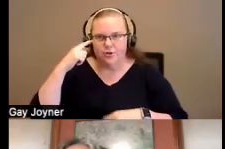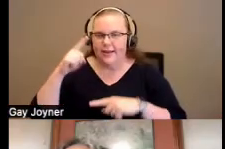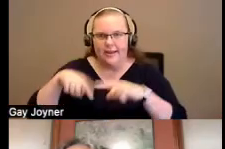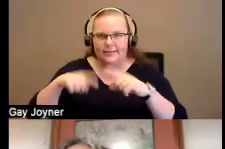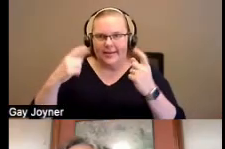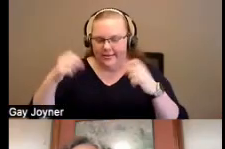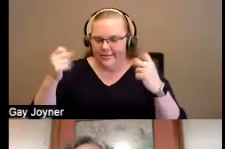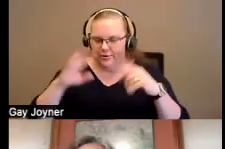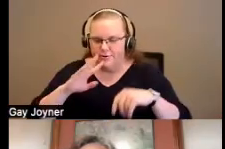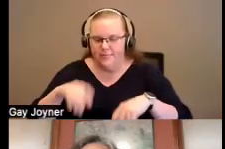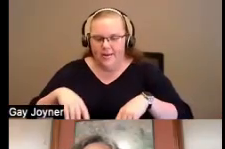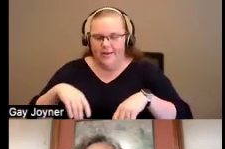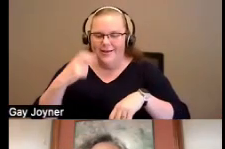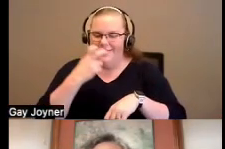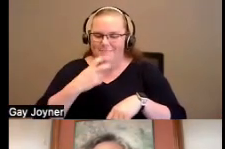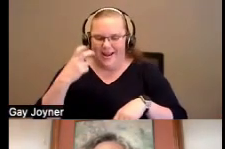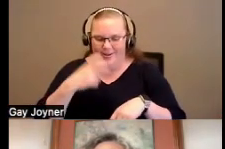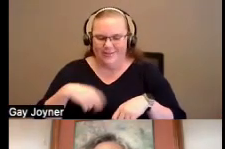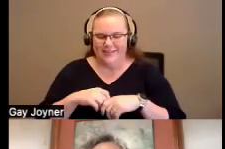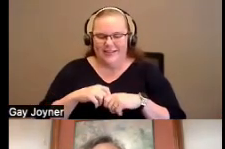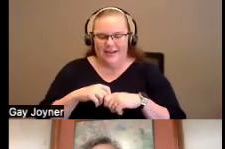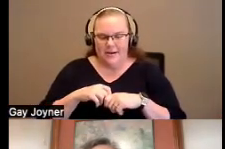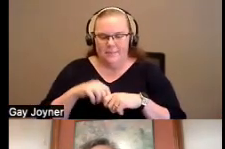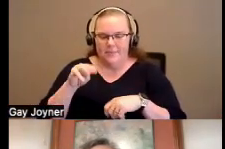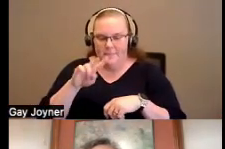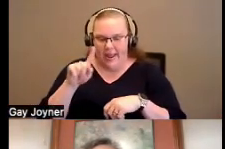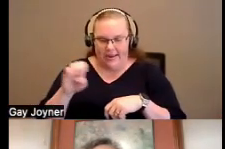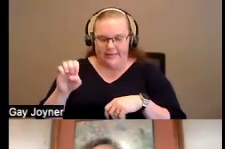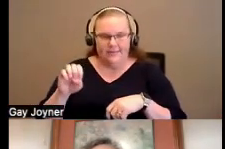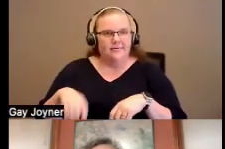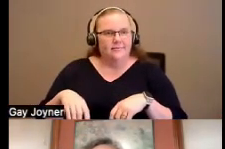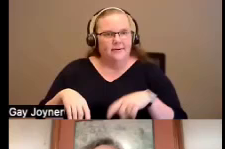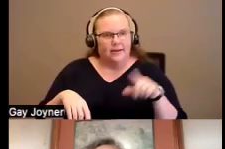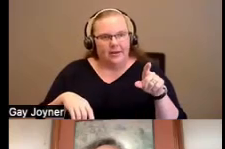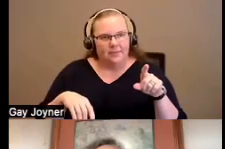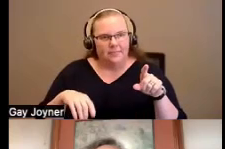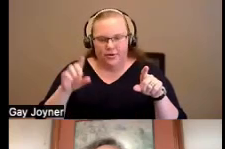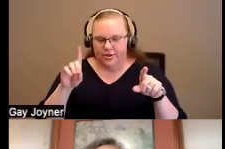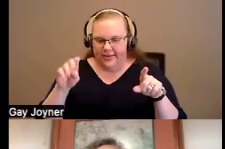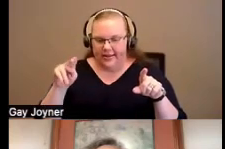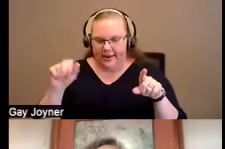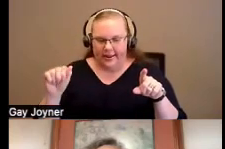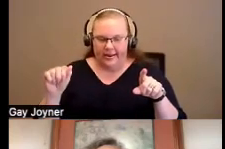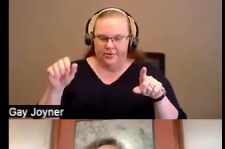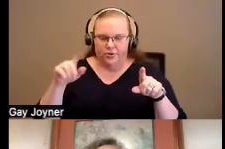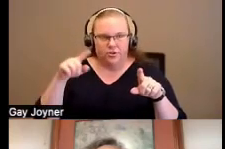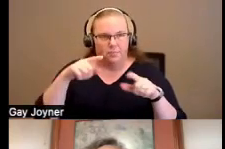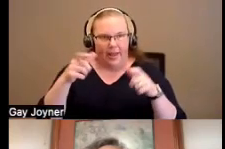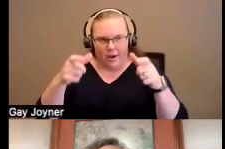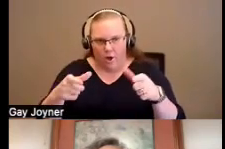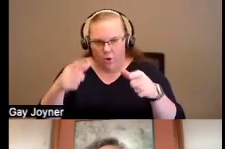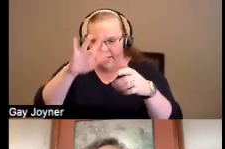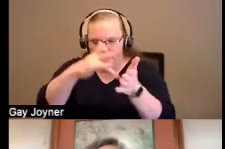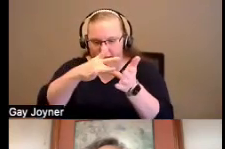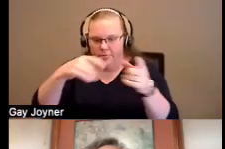the ears. I can't sign and talk to the mouth, the maze. There's DNA. There's the